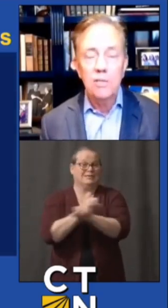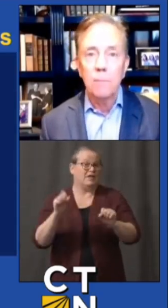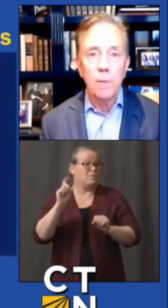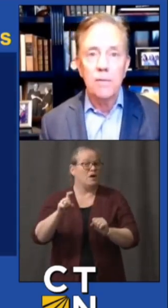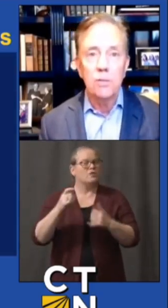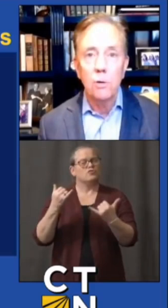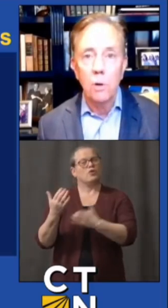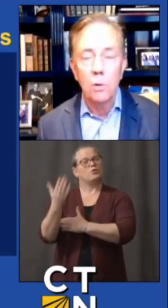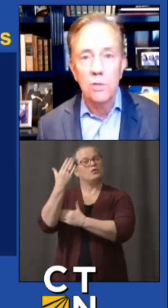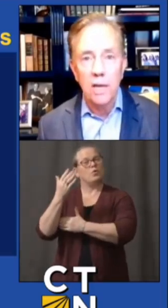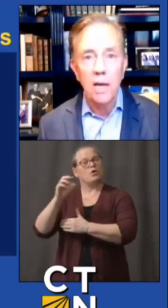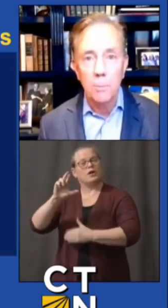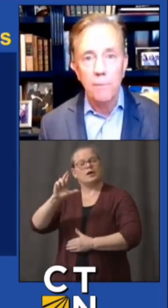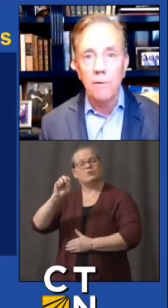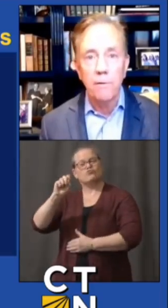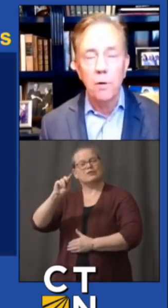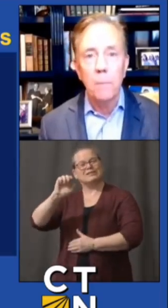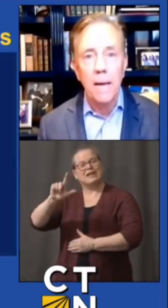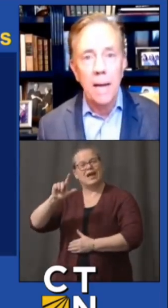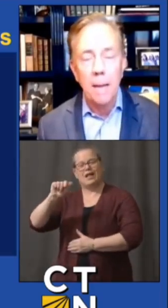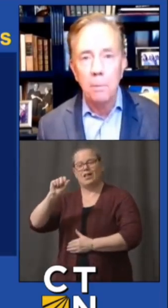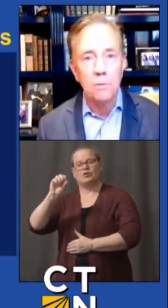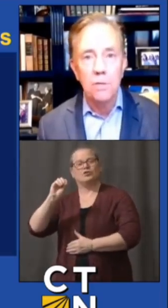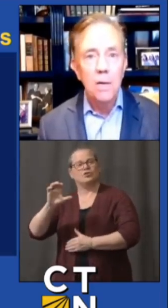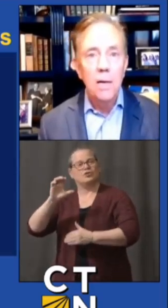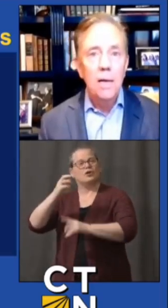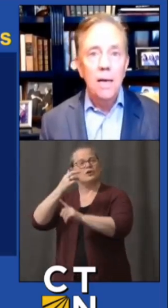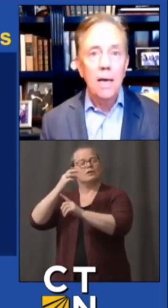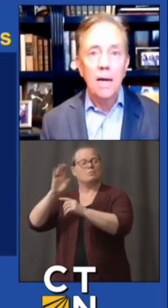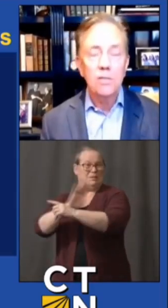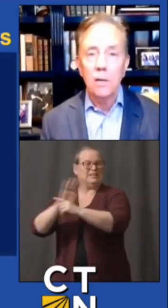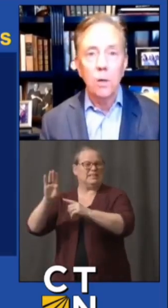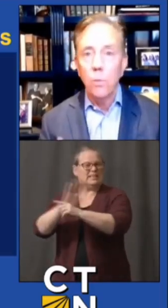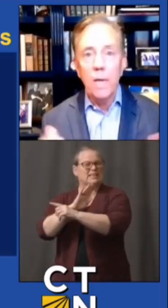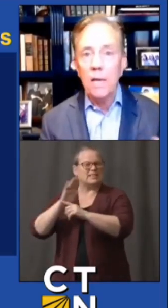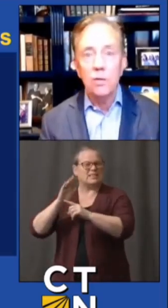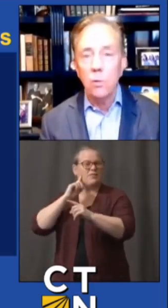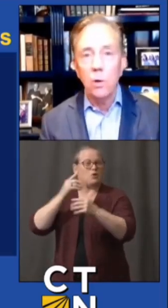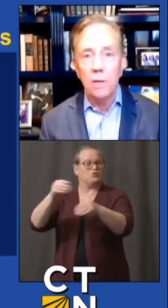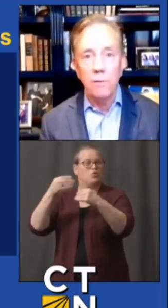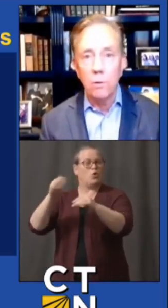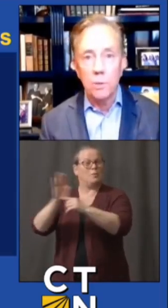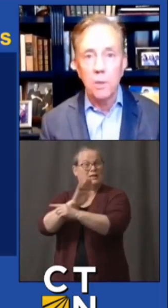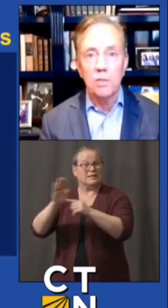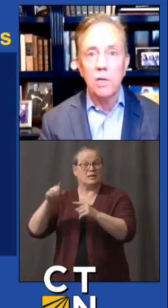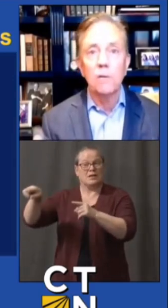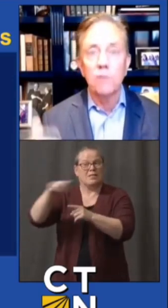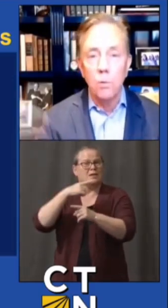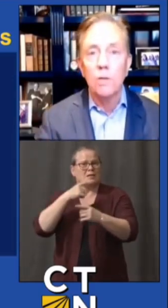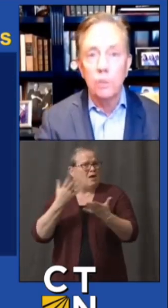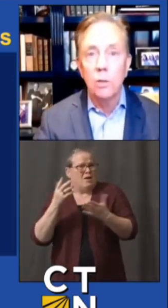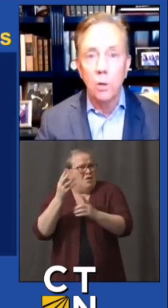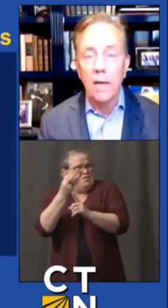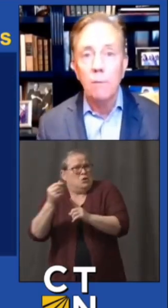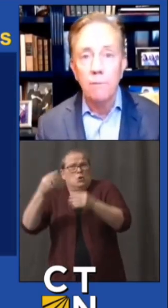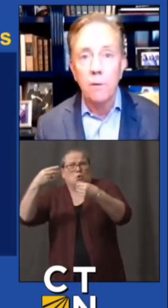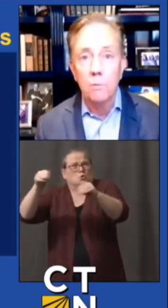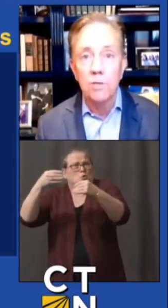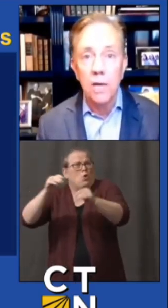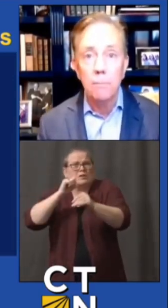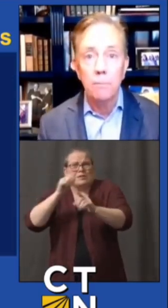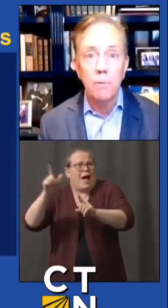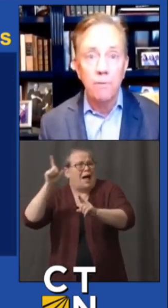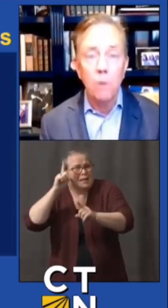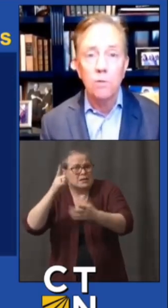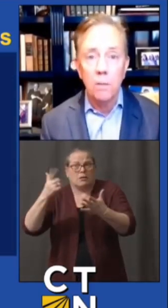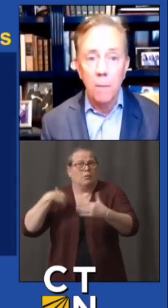they said, please don't hold us accountable for a few bad apples. And I said, look, we can't do all the enforcement ourselves. I want you to look out for those